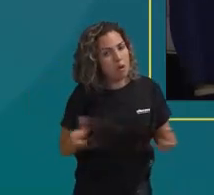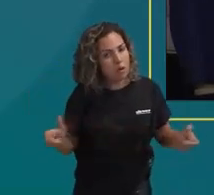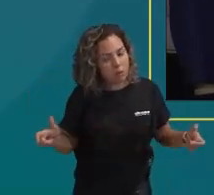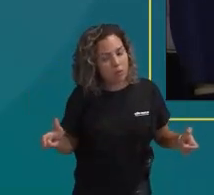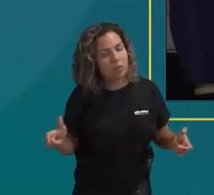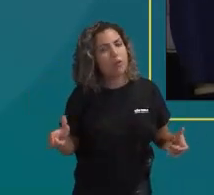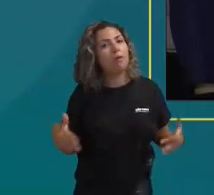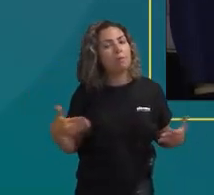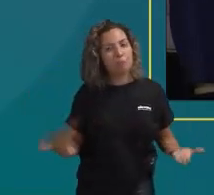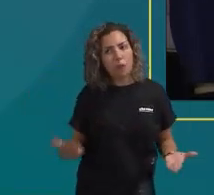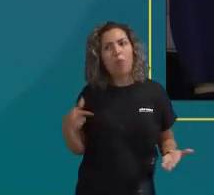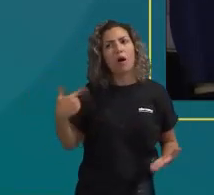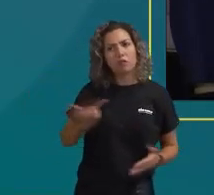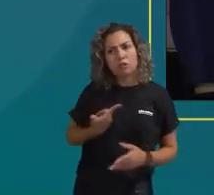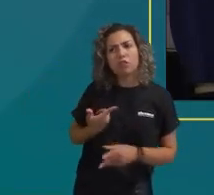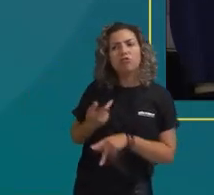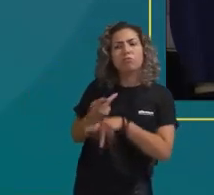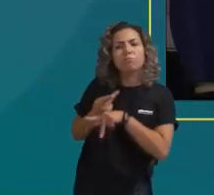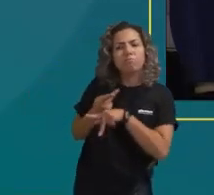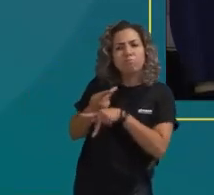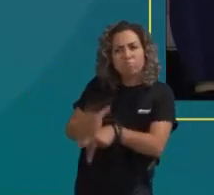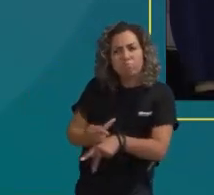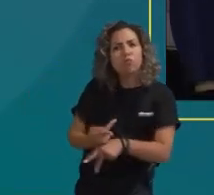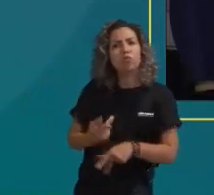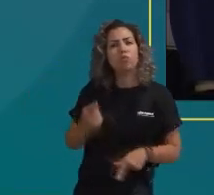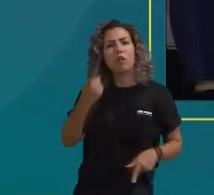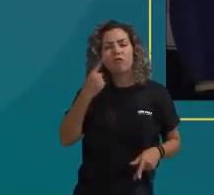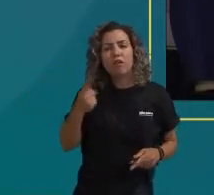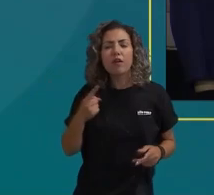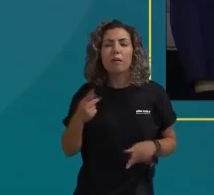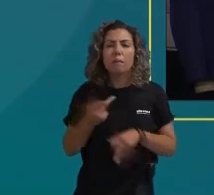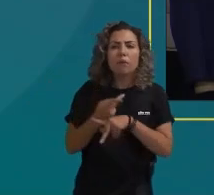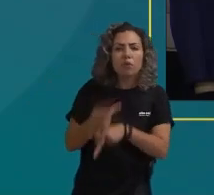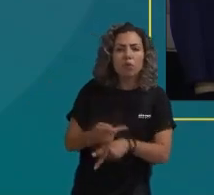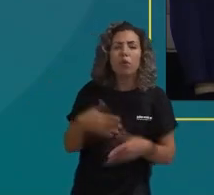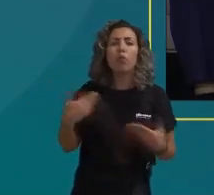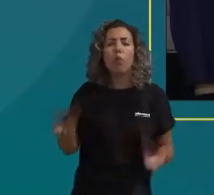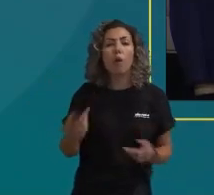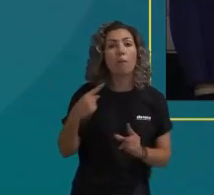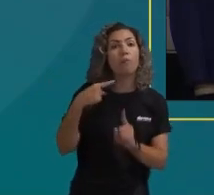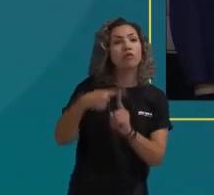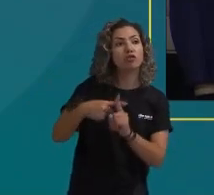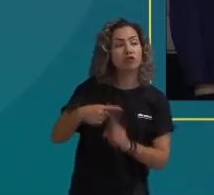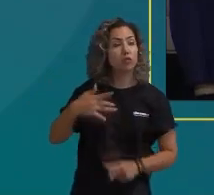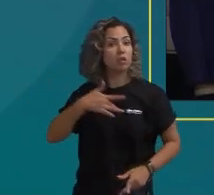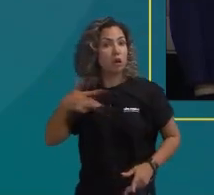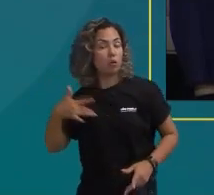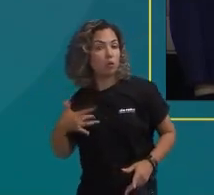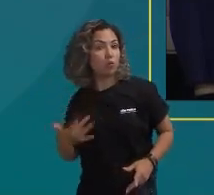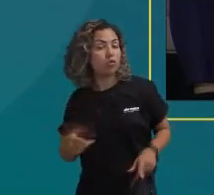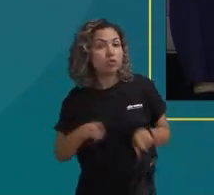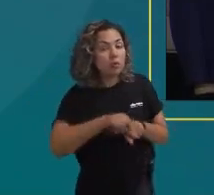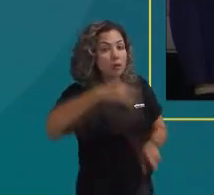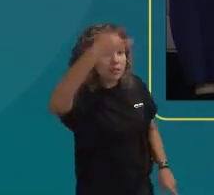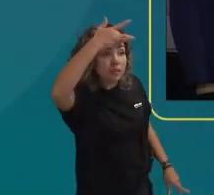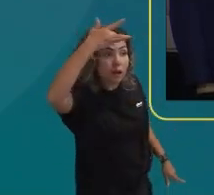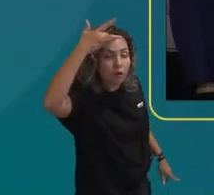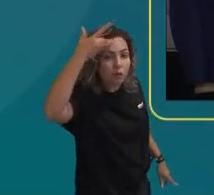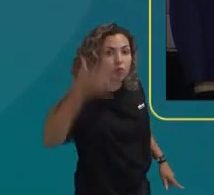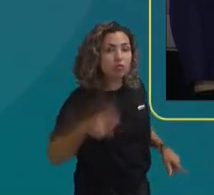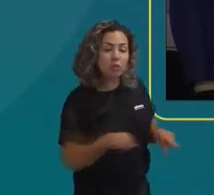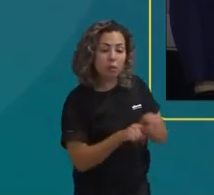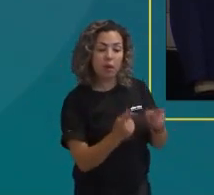to realize the benefits for people, the health benefits, the mental health benefits, the economic benefits in an equitable